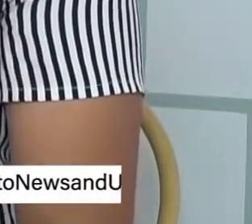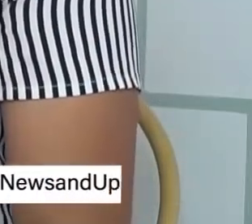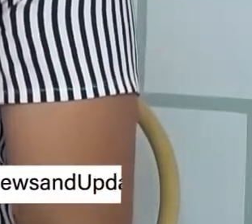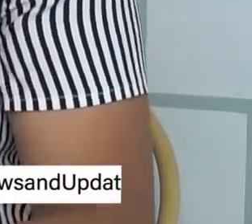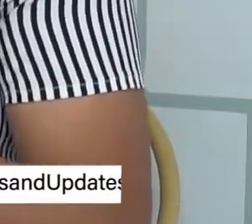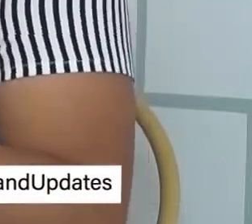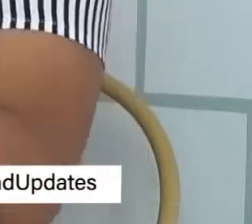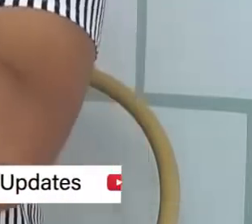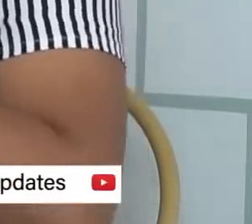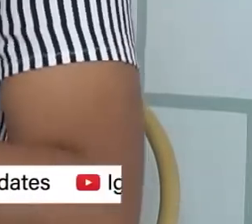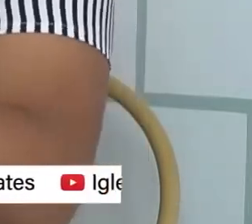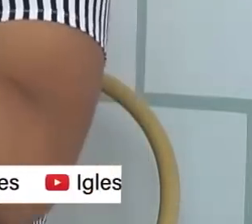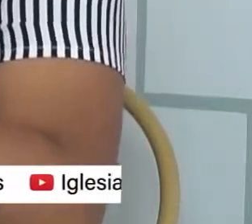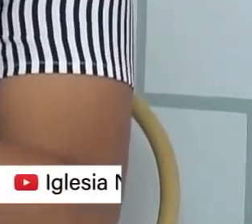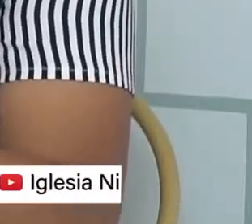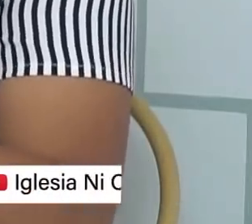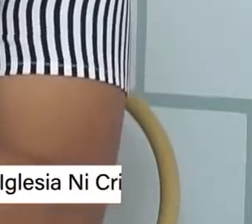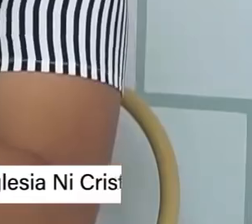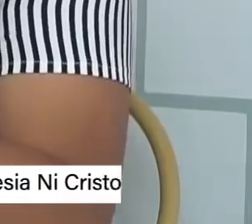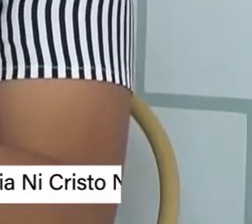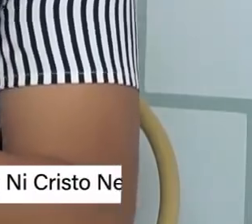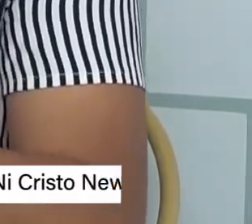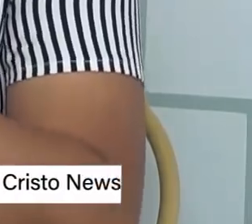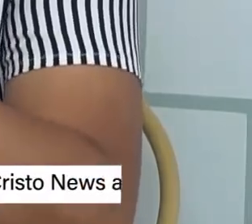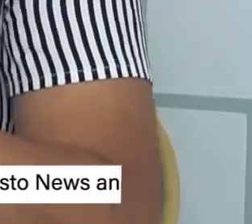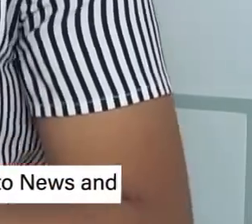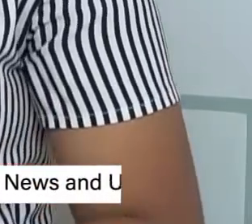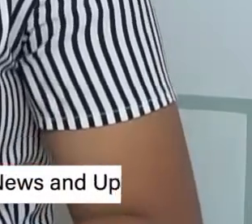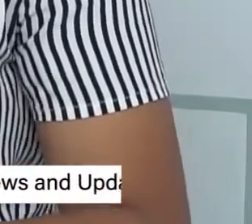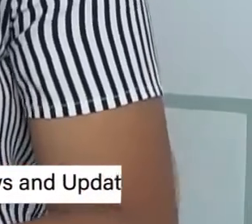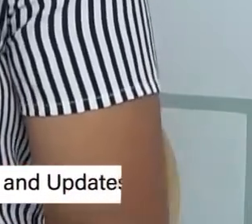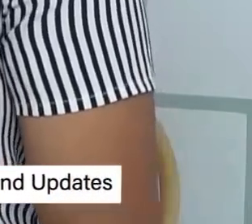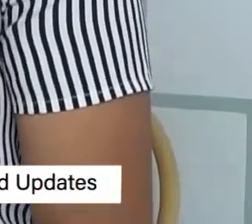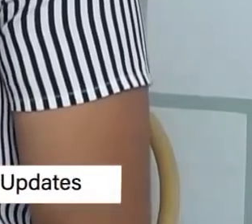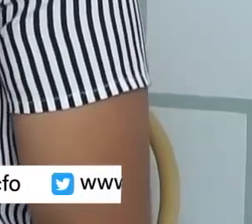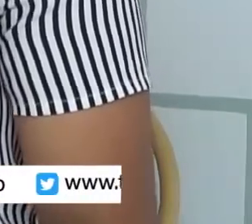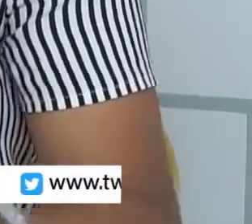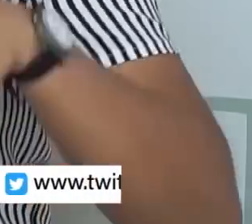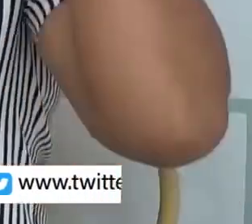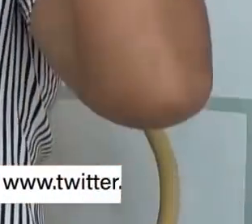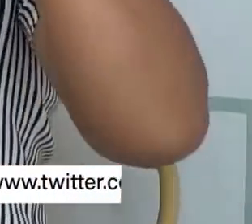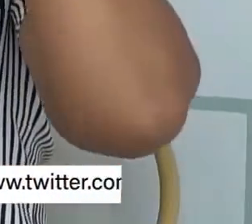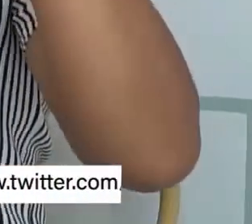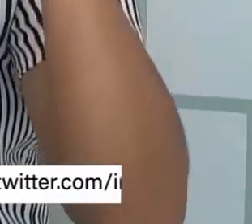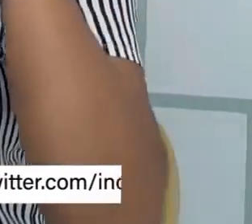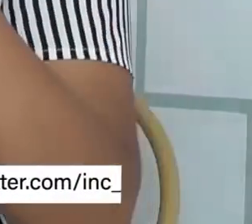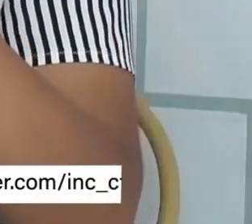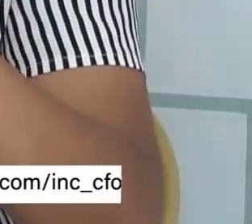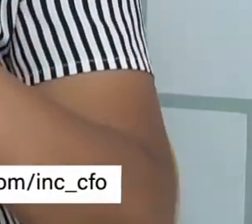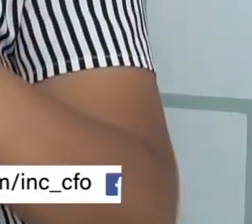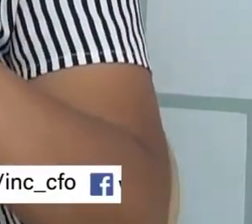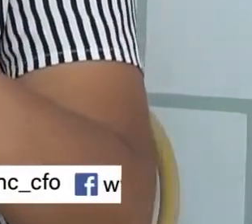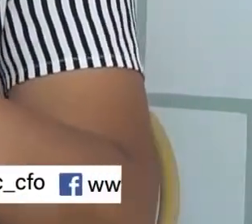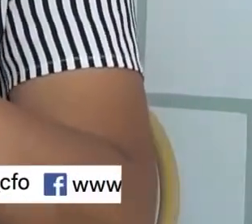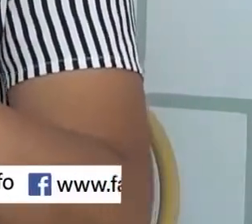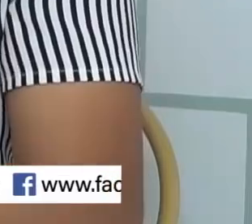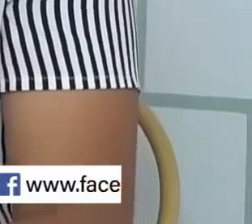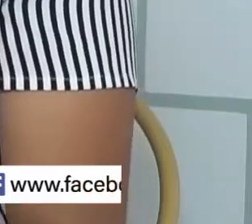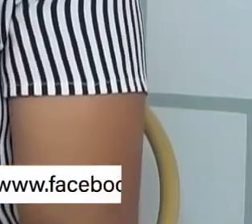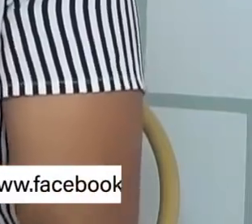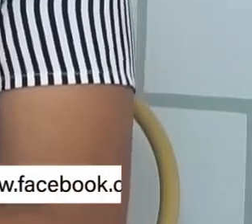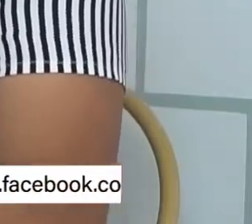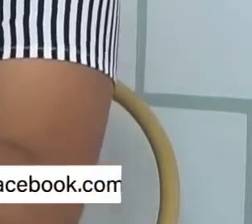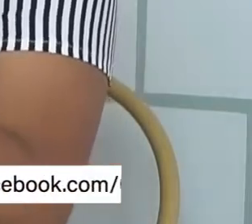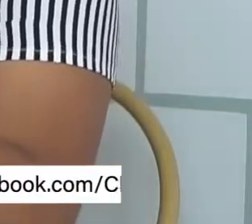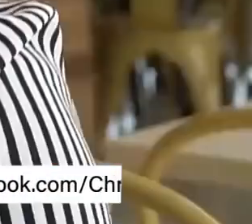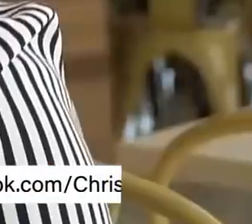serve God, to worship, and to give offerings, and to invite deaf people to join the Church of